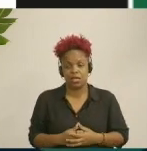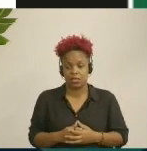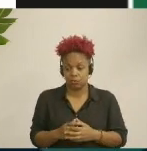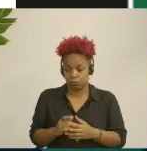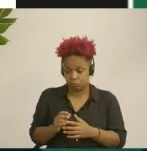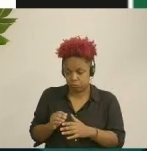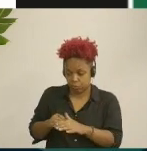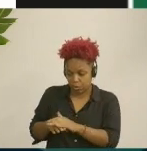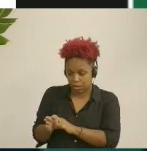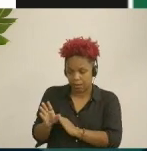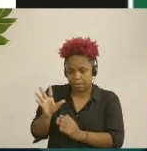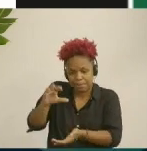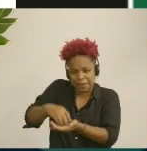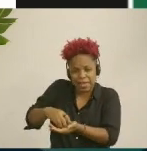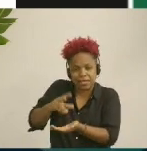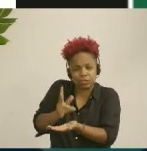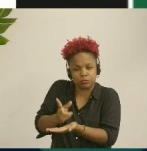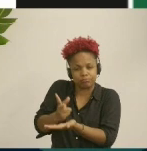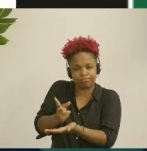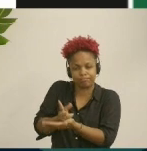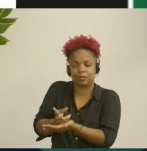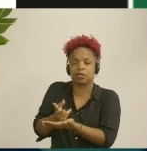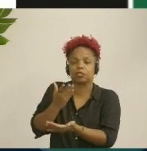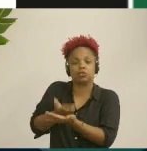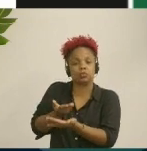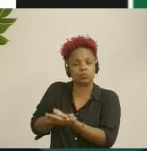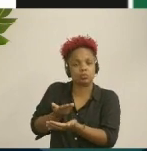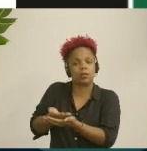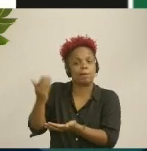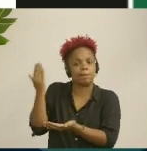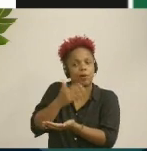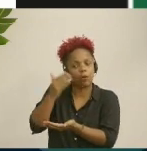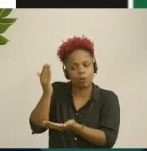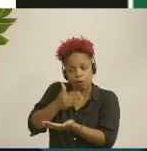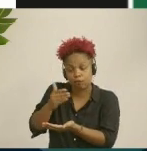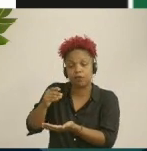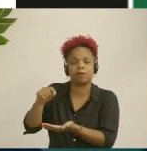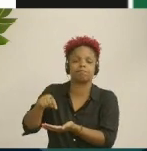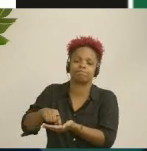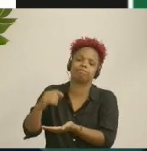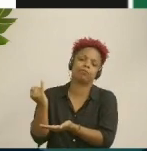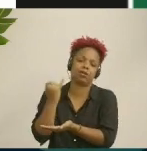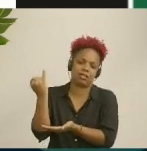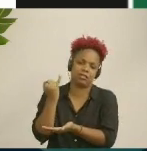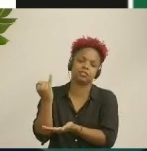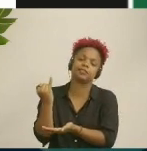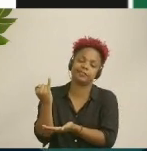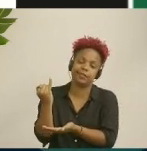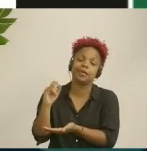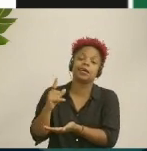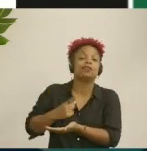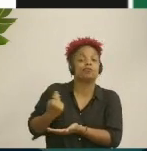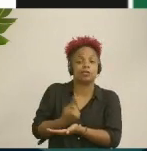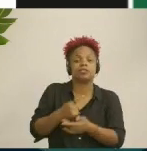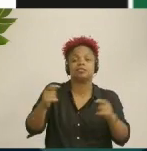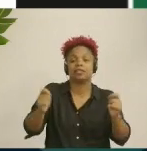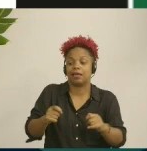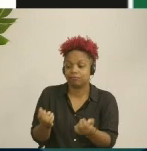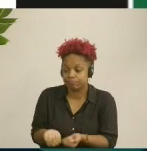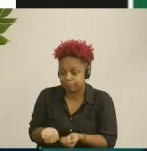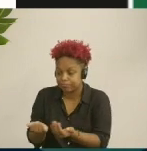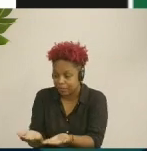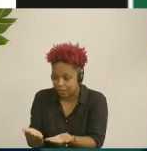features are working optimally. We hear many countries say we have several leading edge groups, but we have a hollowing out of